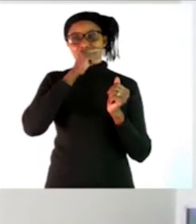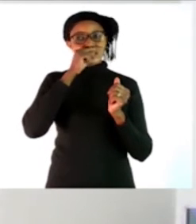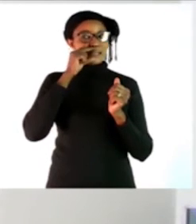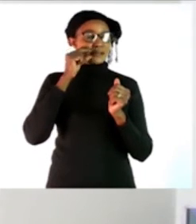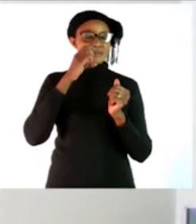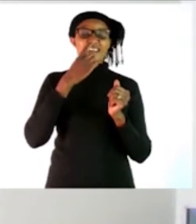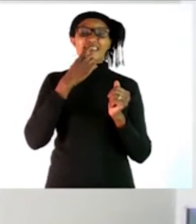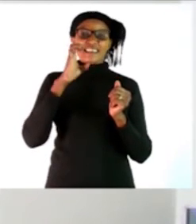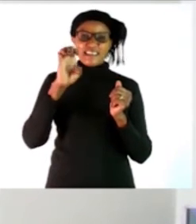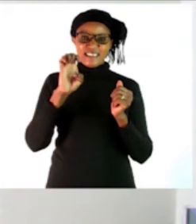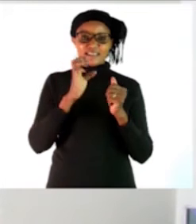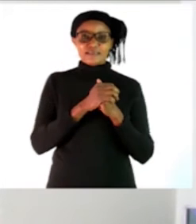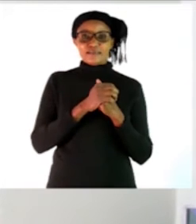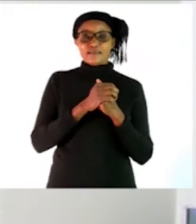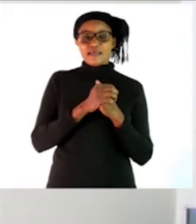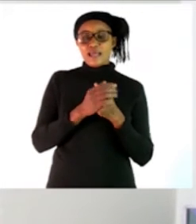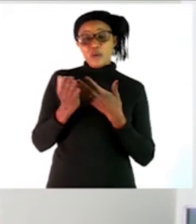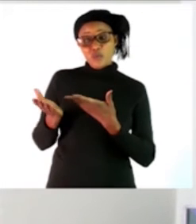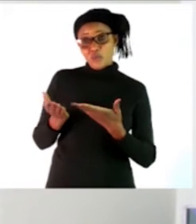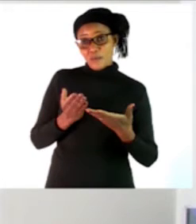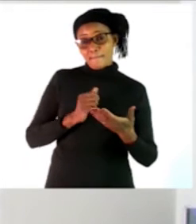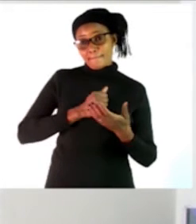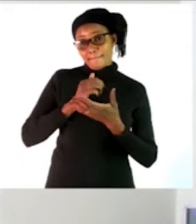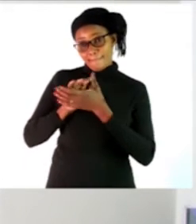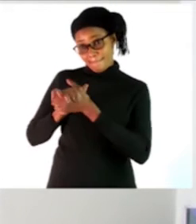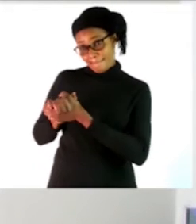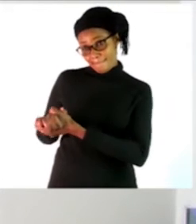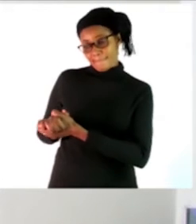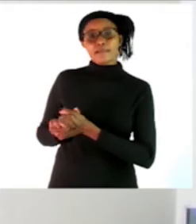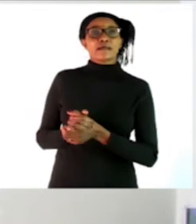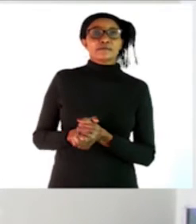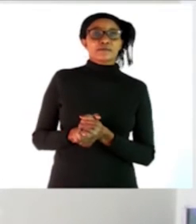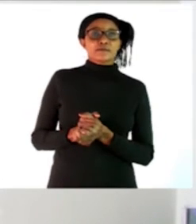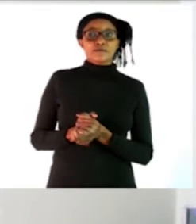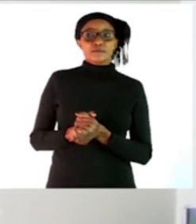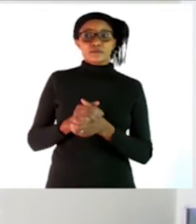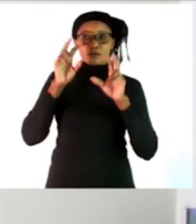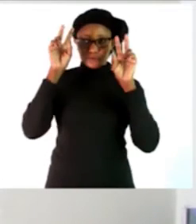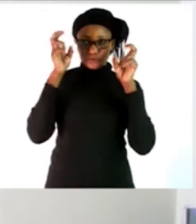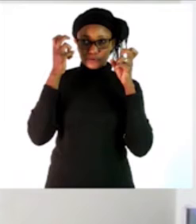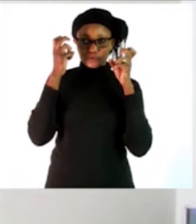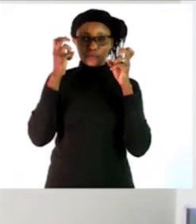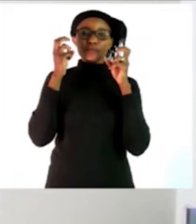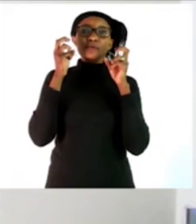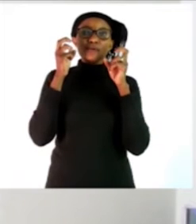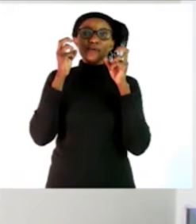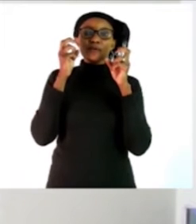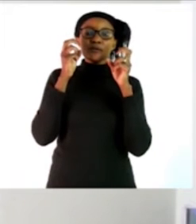Janice Abrams and welcome, my friend. The theme that we are still busy with